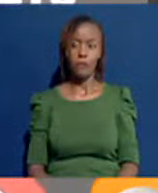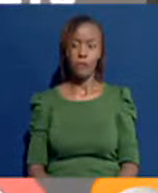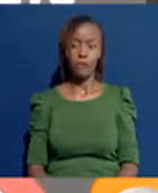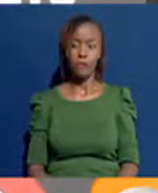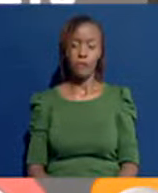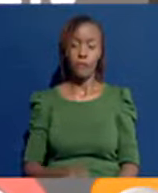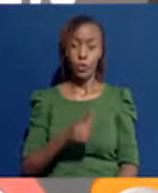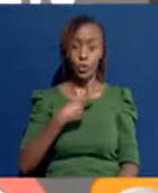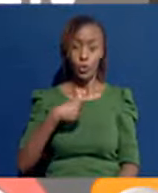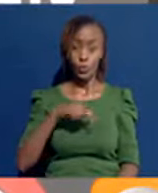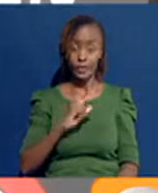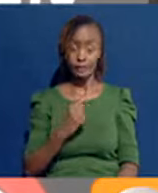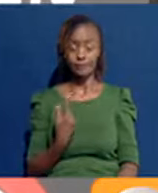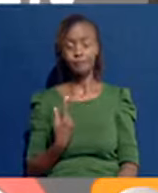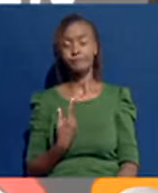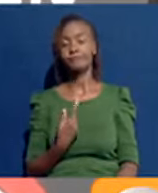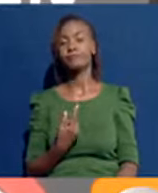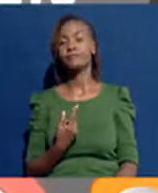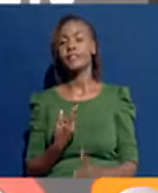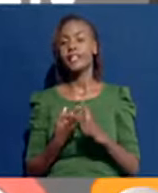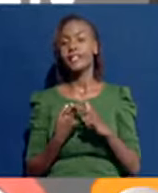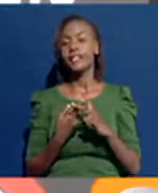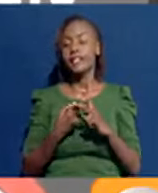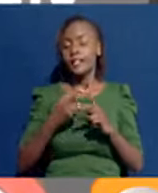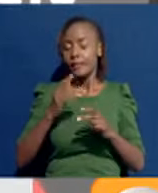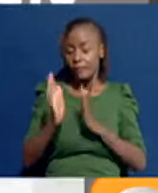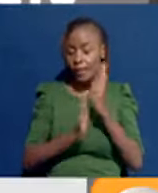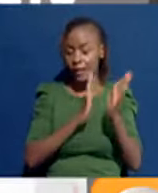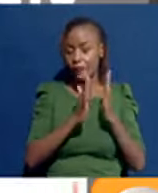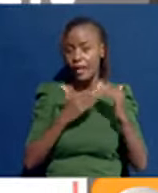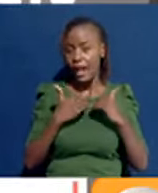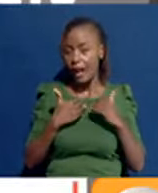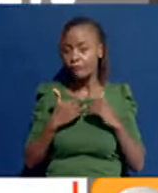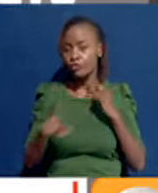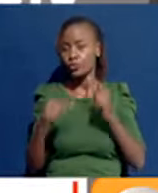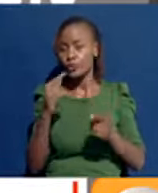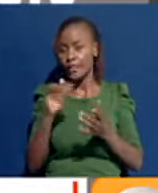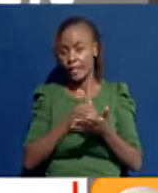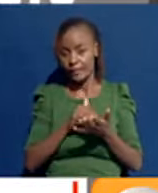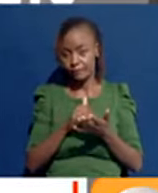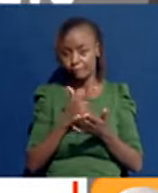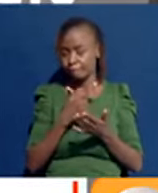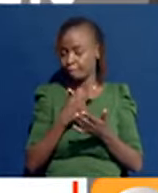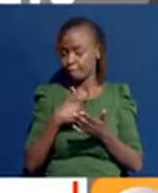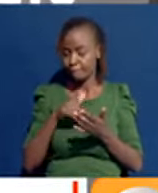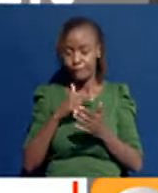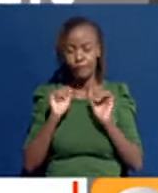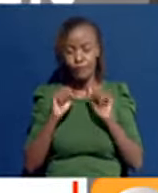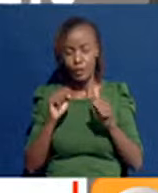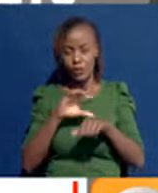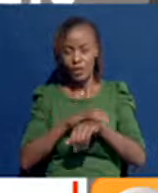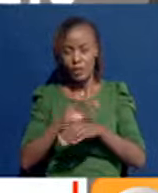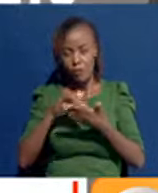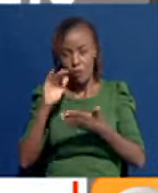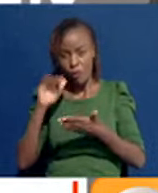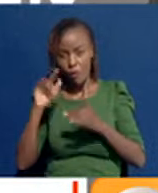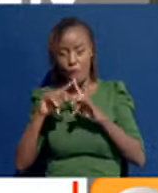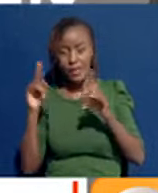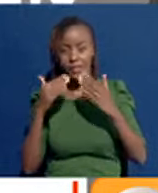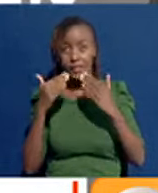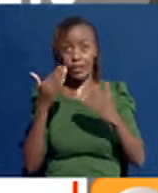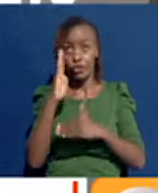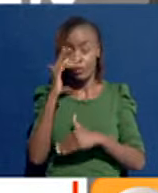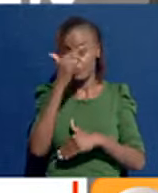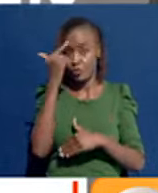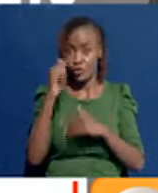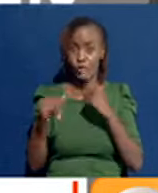We opened the game today. That was our plan again, and we got a goal. We could even get more goals, but we thank God that